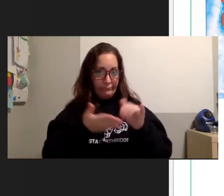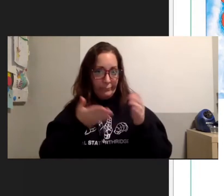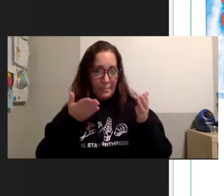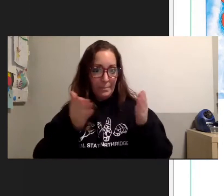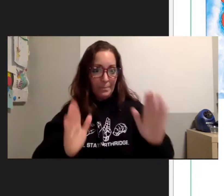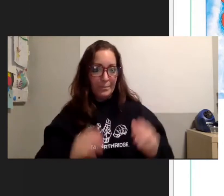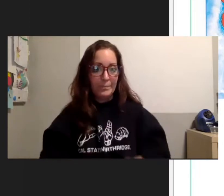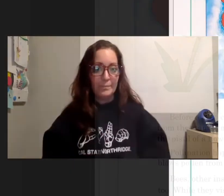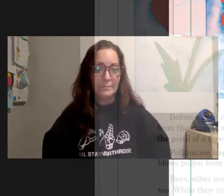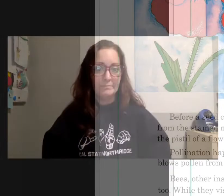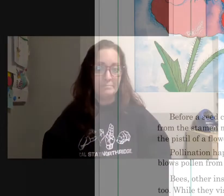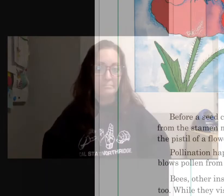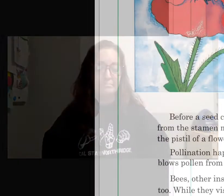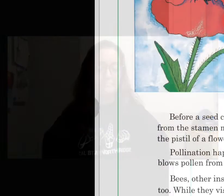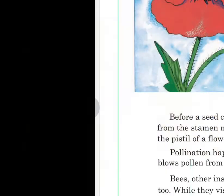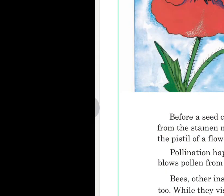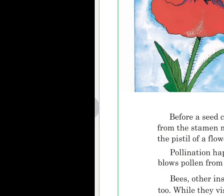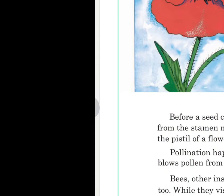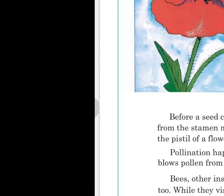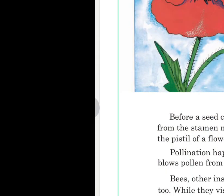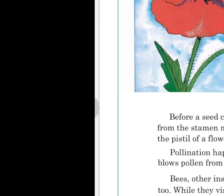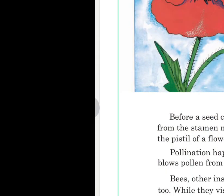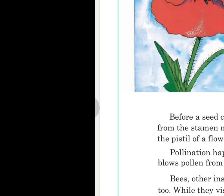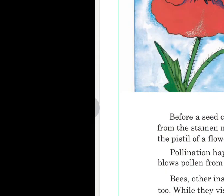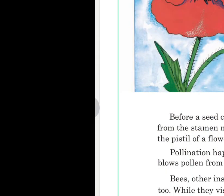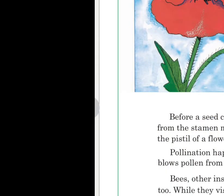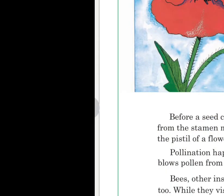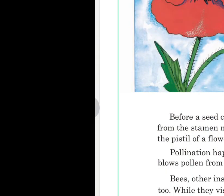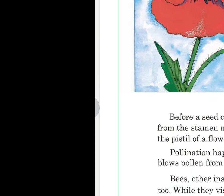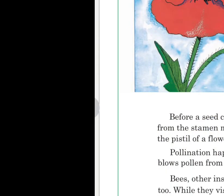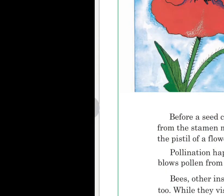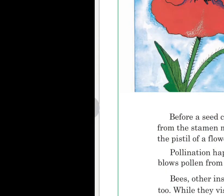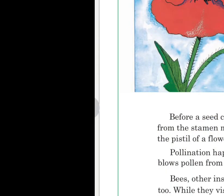to another flower where it comes off on the pistil.